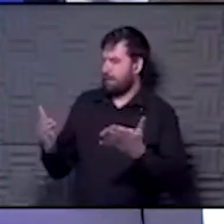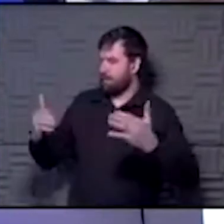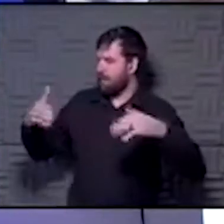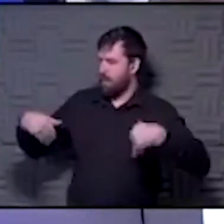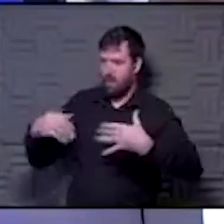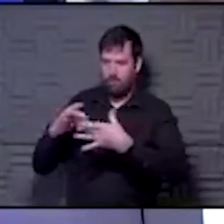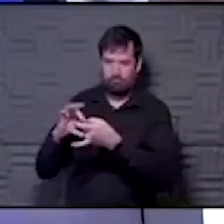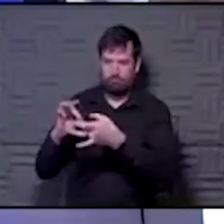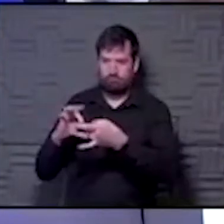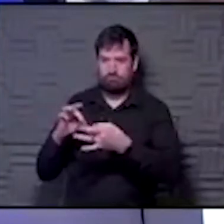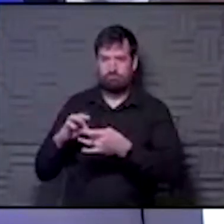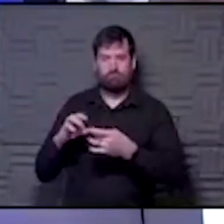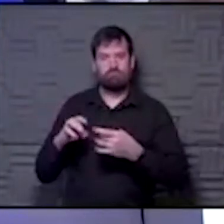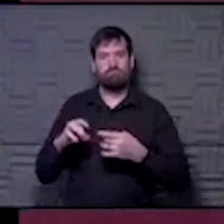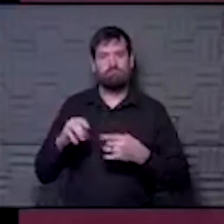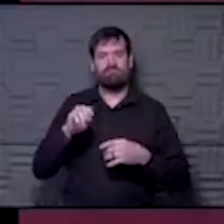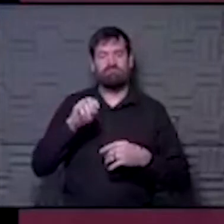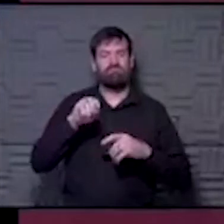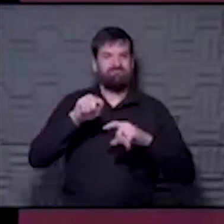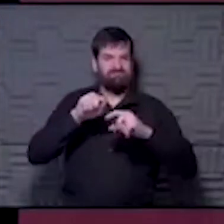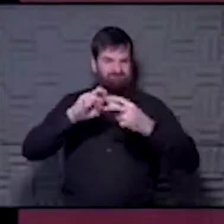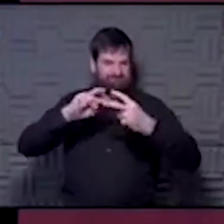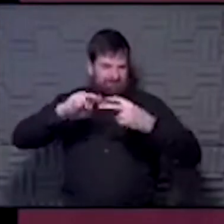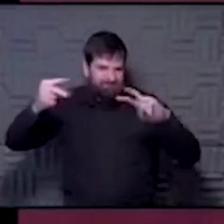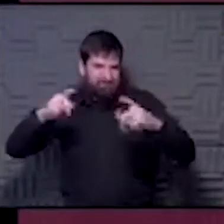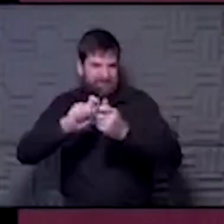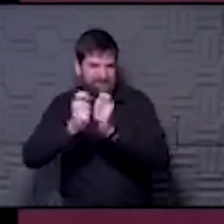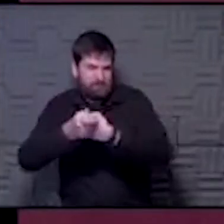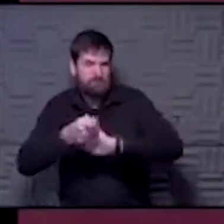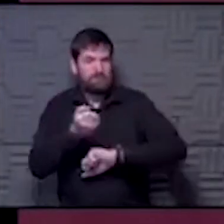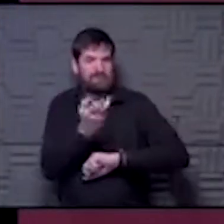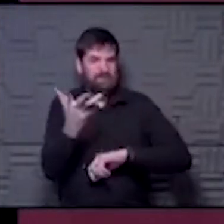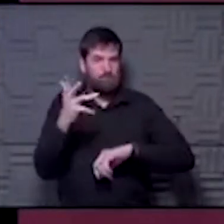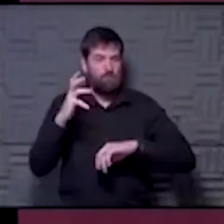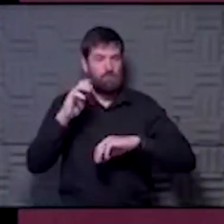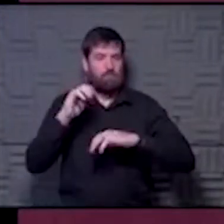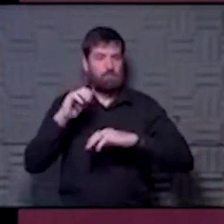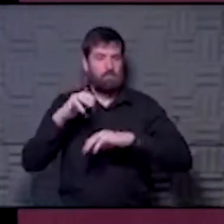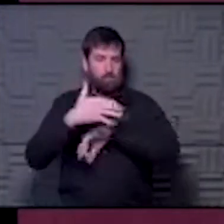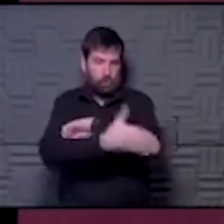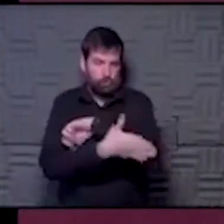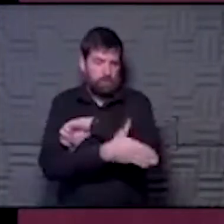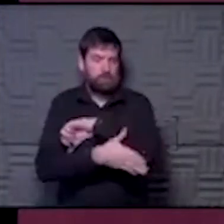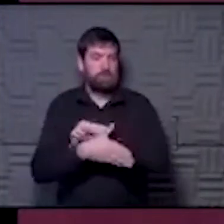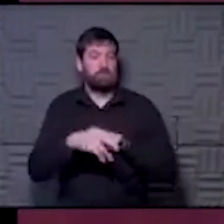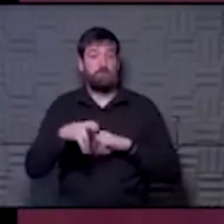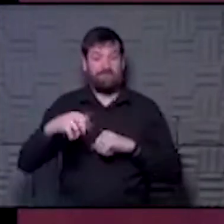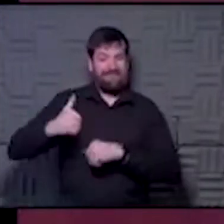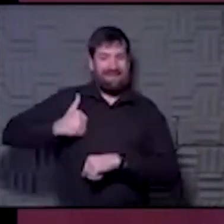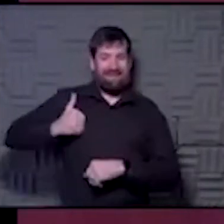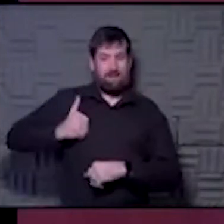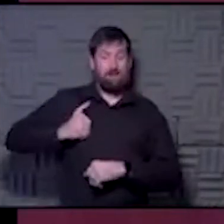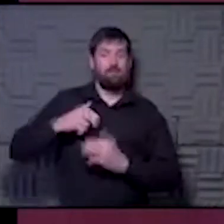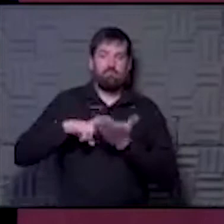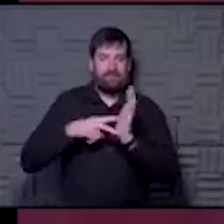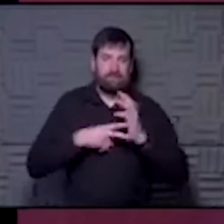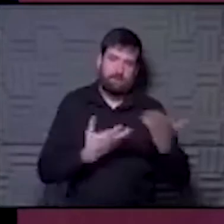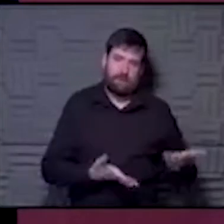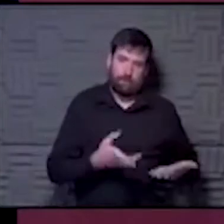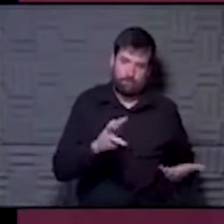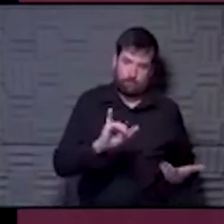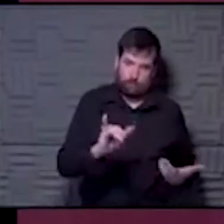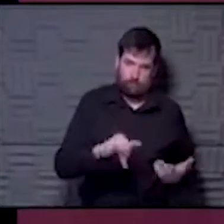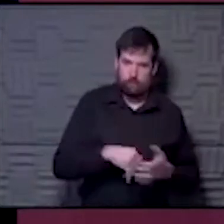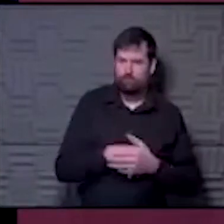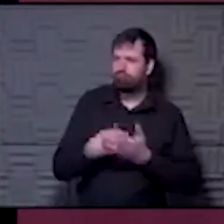yet is this variant strain that has now been found in multiple countries, including Canada. So we know it's in the United States as well. So talk to us a